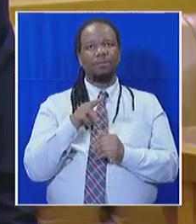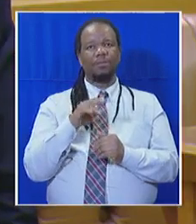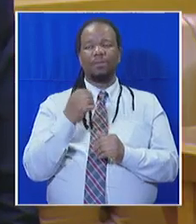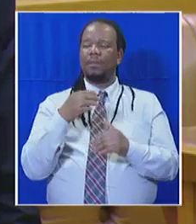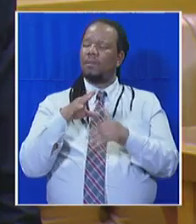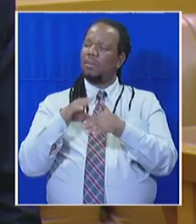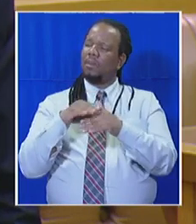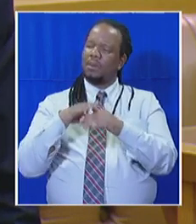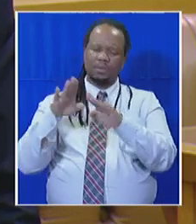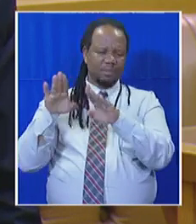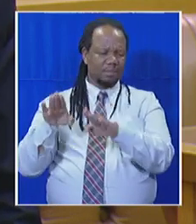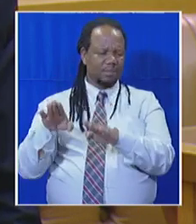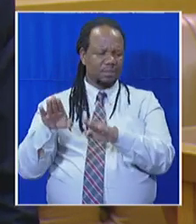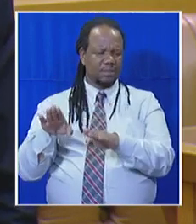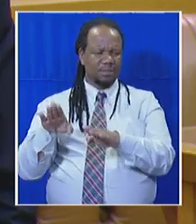members.